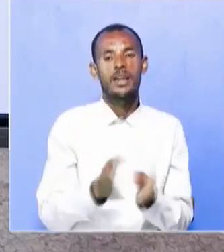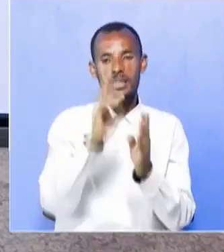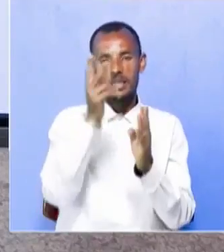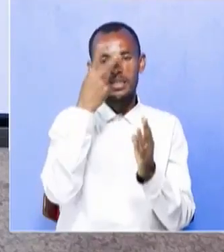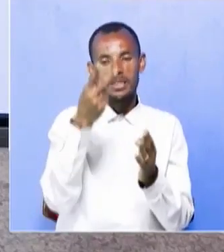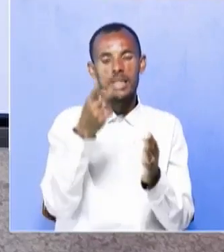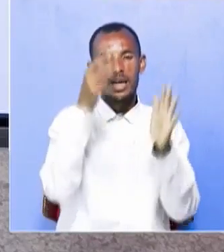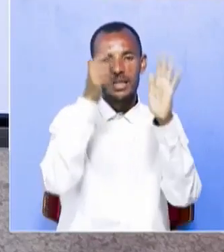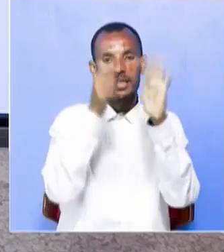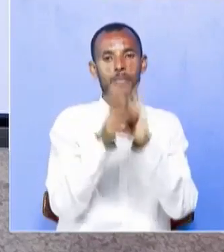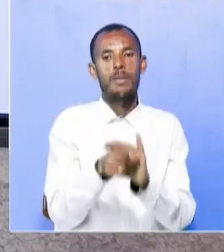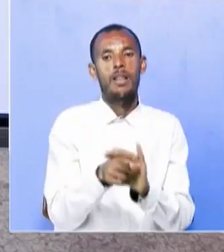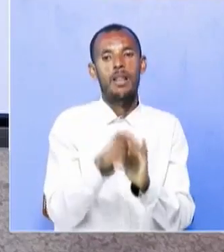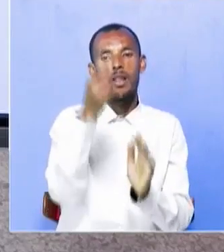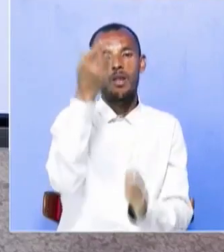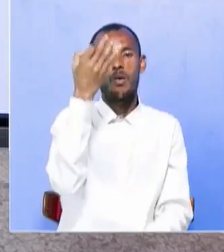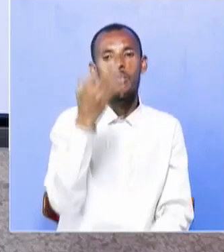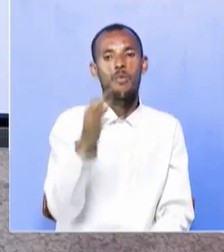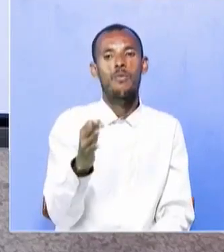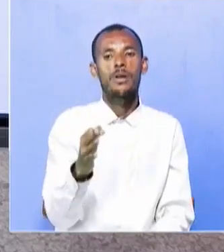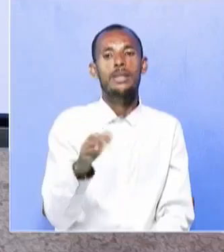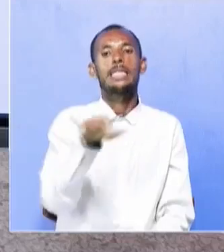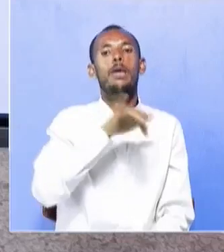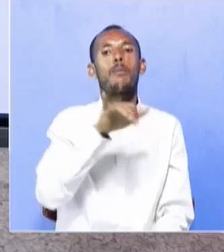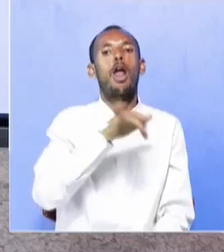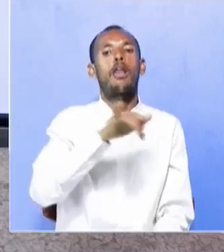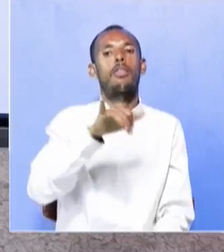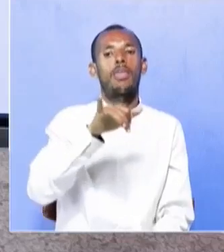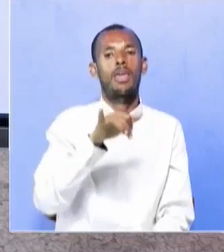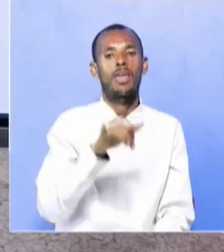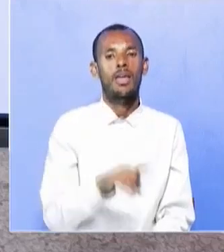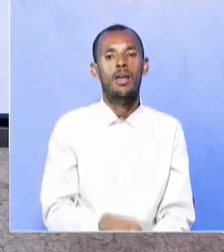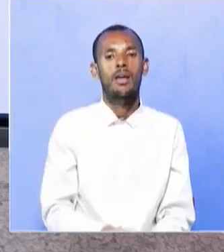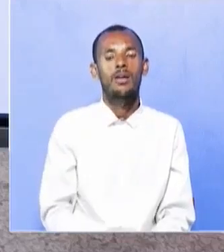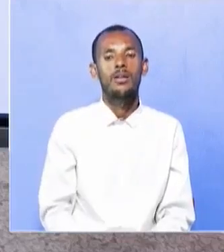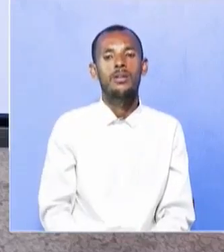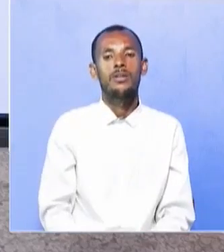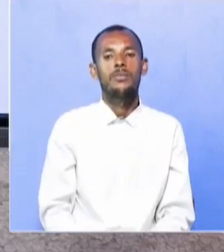certain example of similarities of